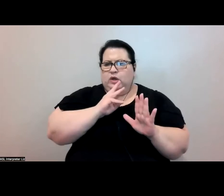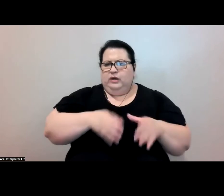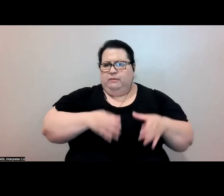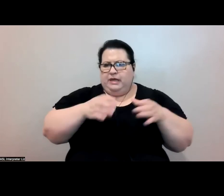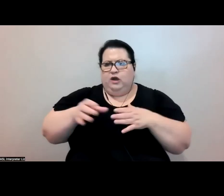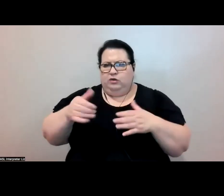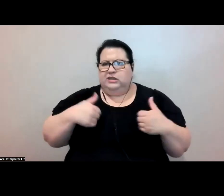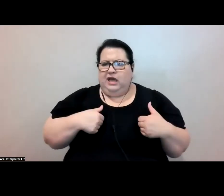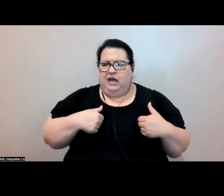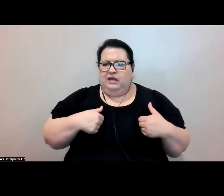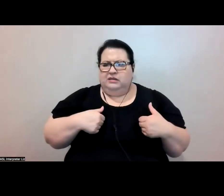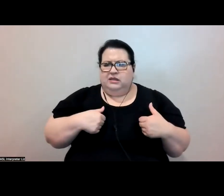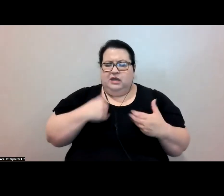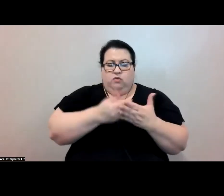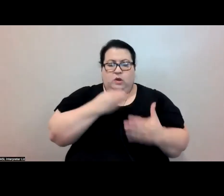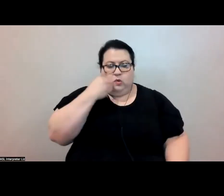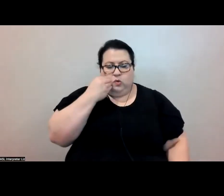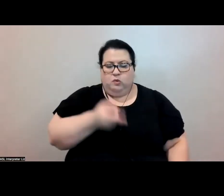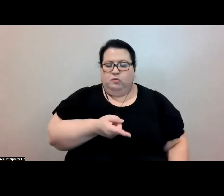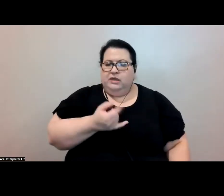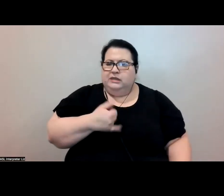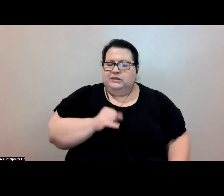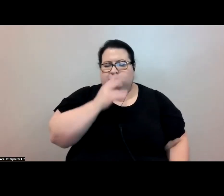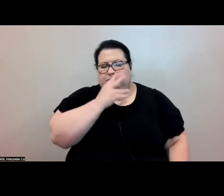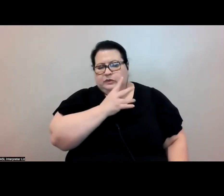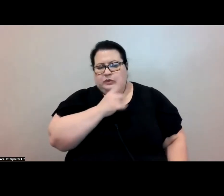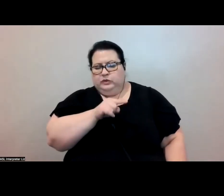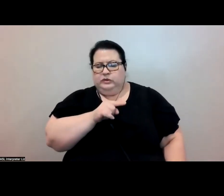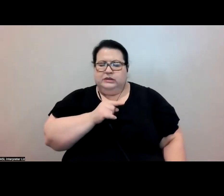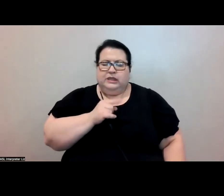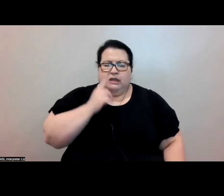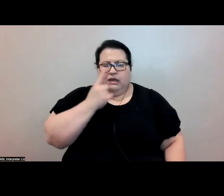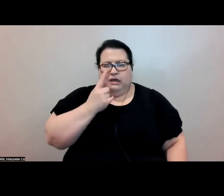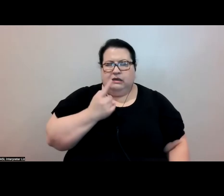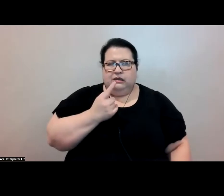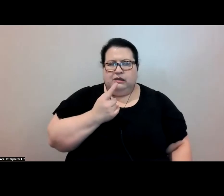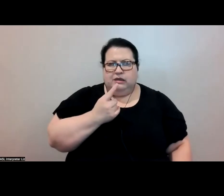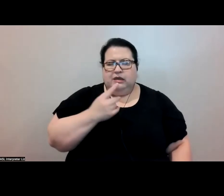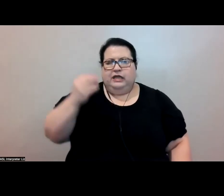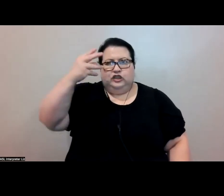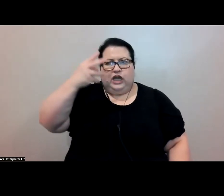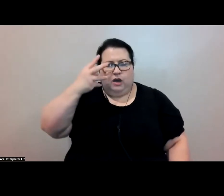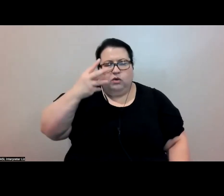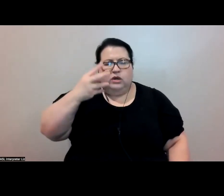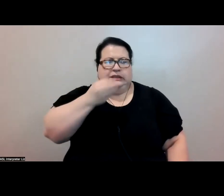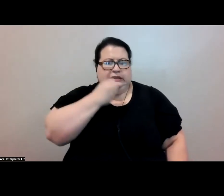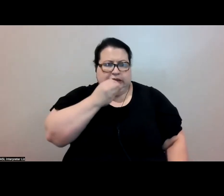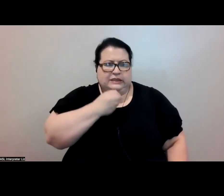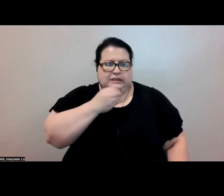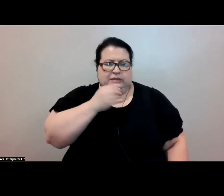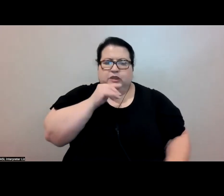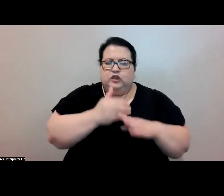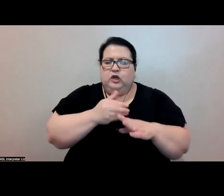my garage. When I got home, still ignoring those impressions, I showered, got a bite to eat, kissed my daughter,